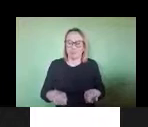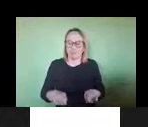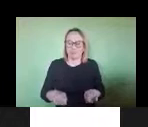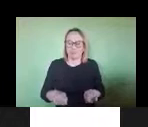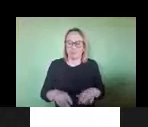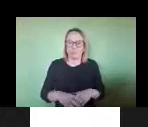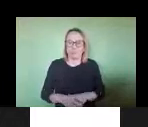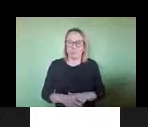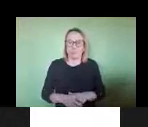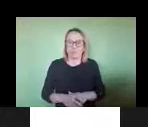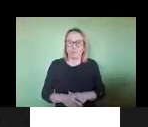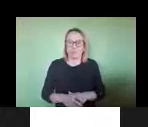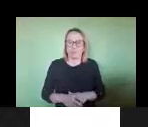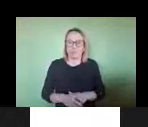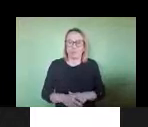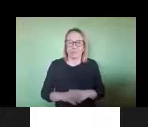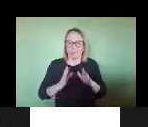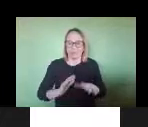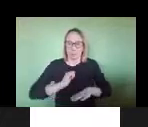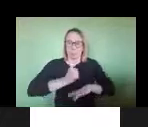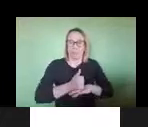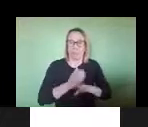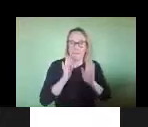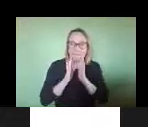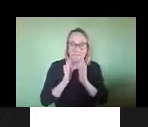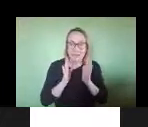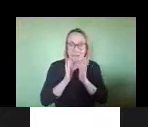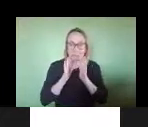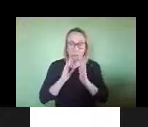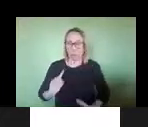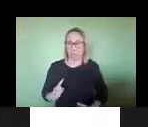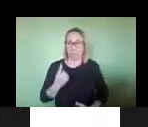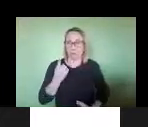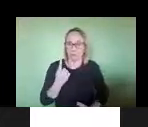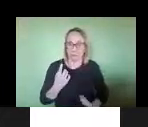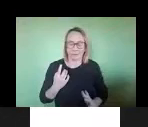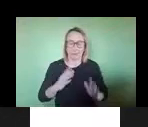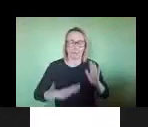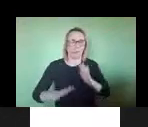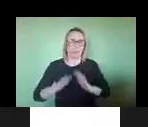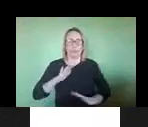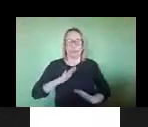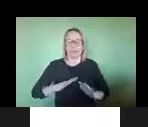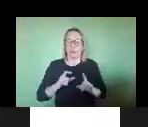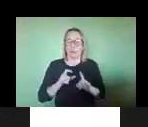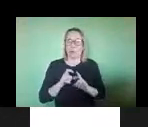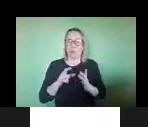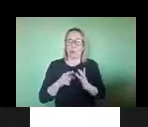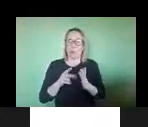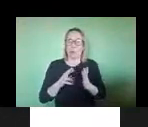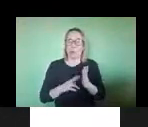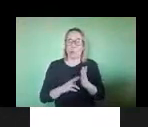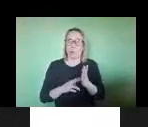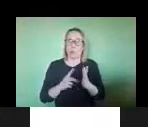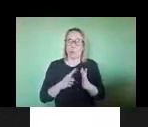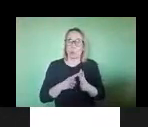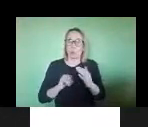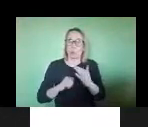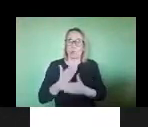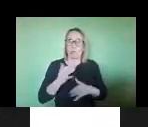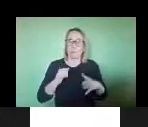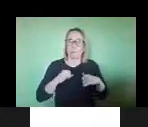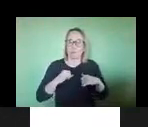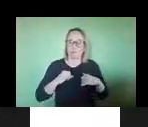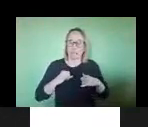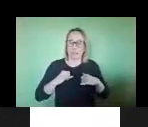I had to set up like Facebook, and I hadn't done that before. So Donna, the development manager, very kindly